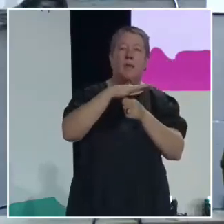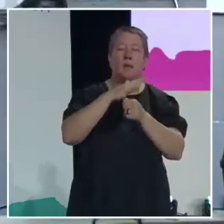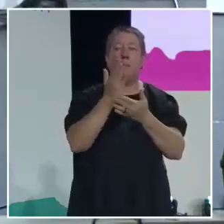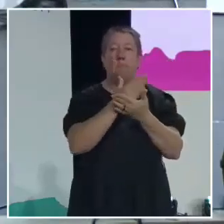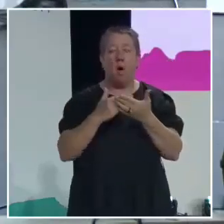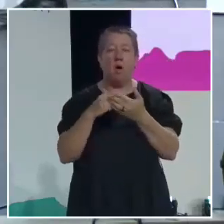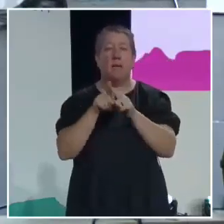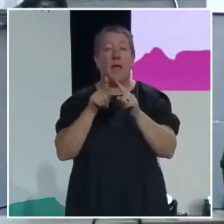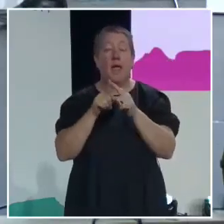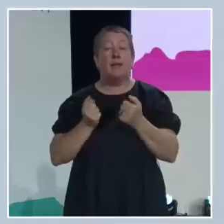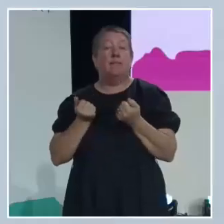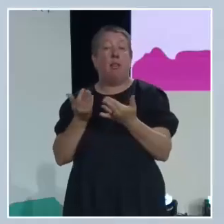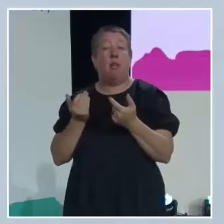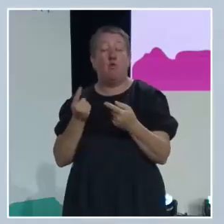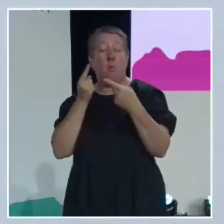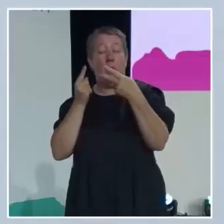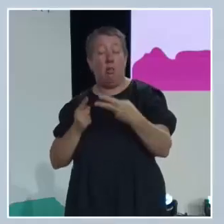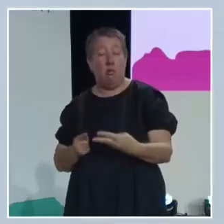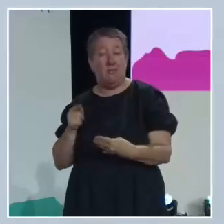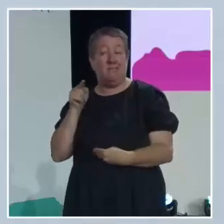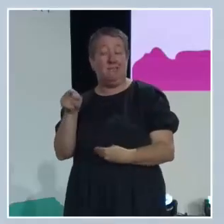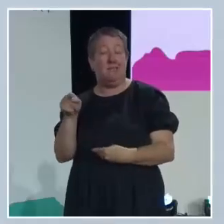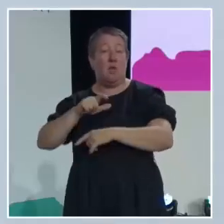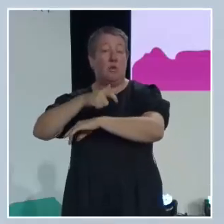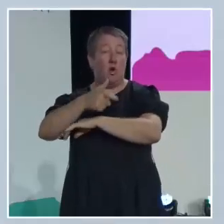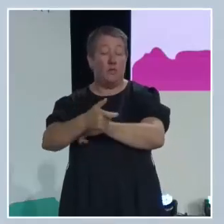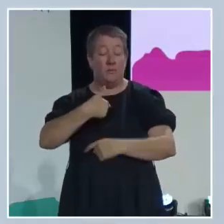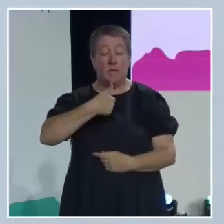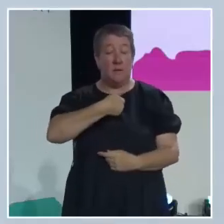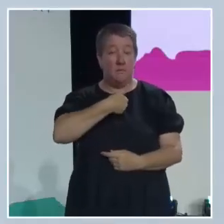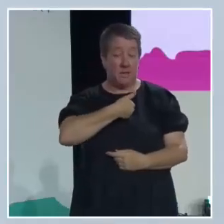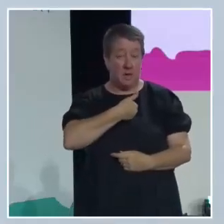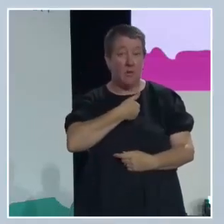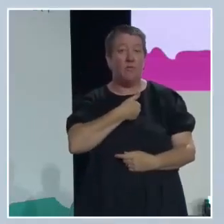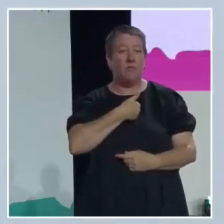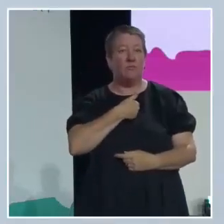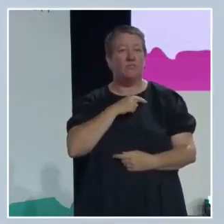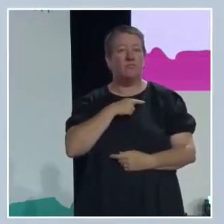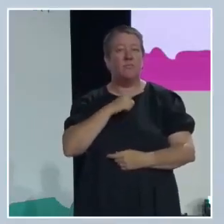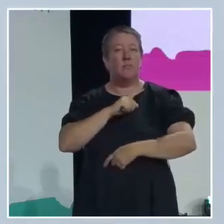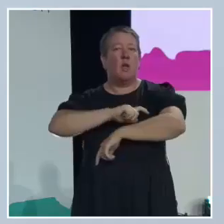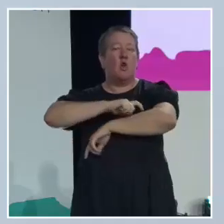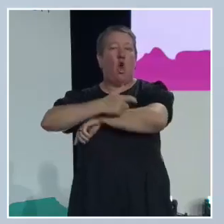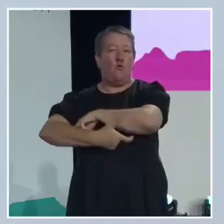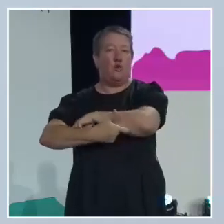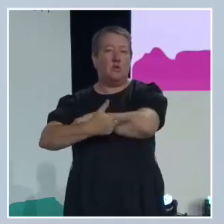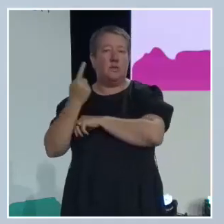the FFD4. I myself, as a conference secretary general,